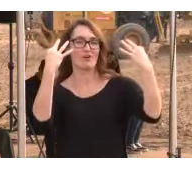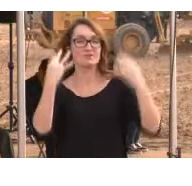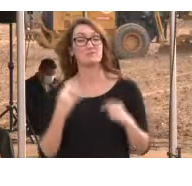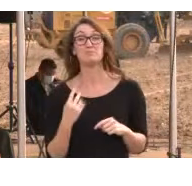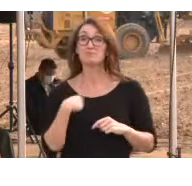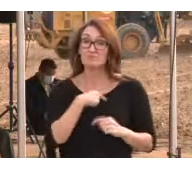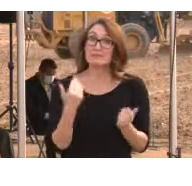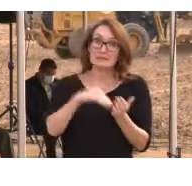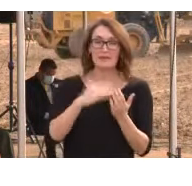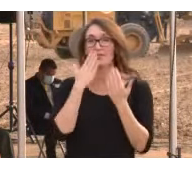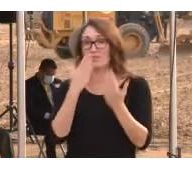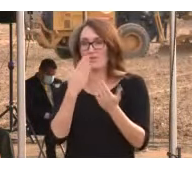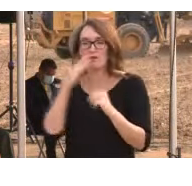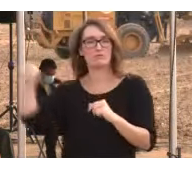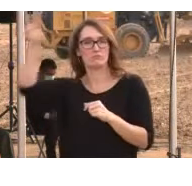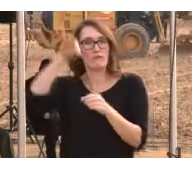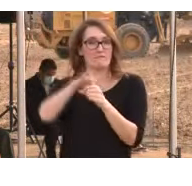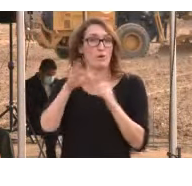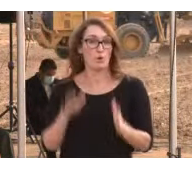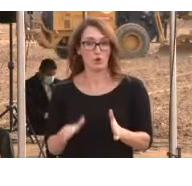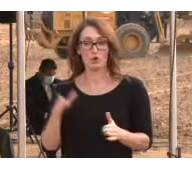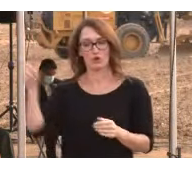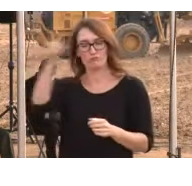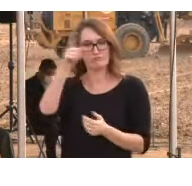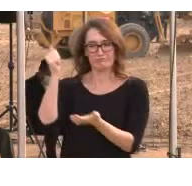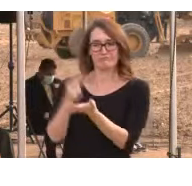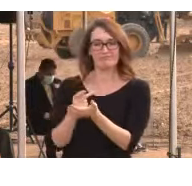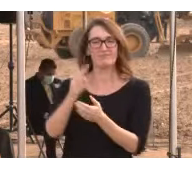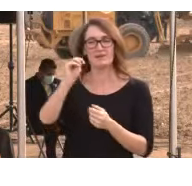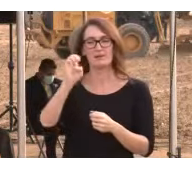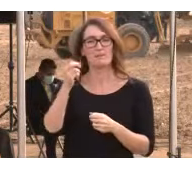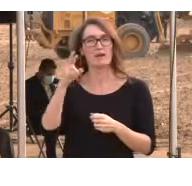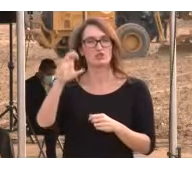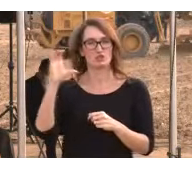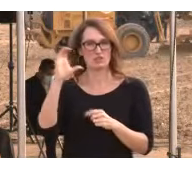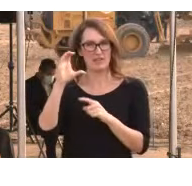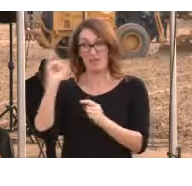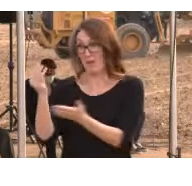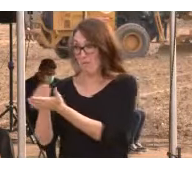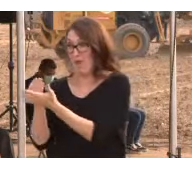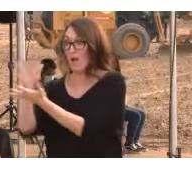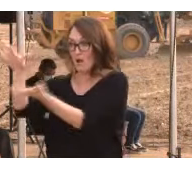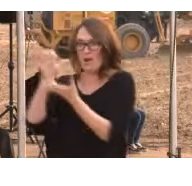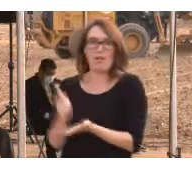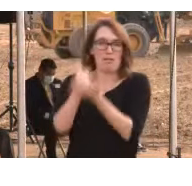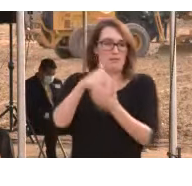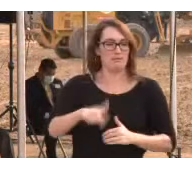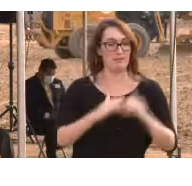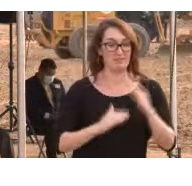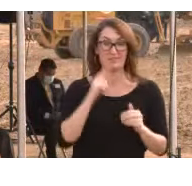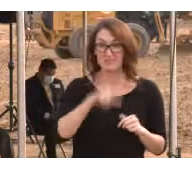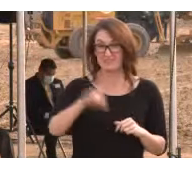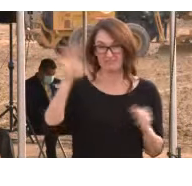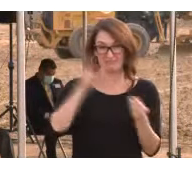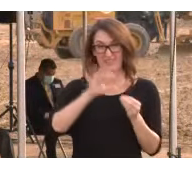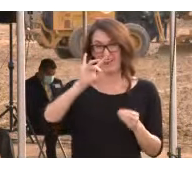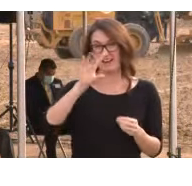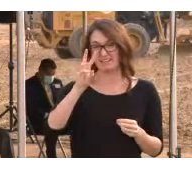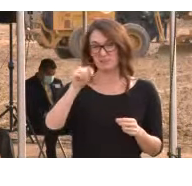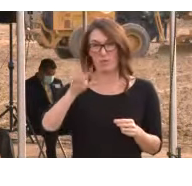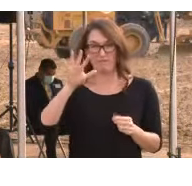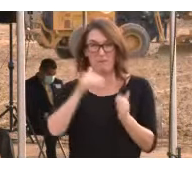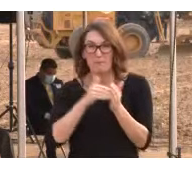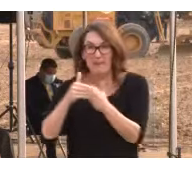voters who approved our Measure C bond. This milestone event, this groundbreaking event on this $86.5